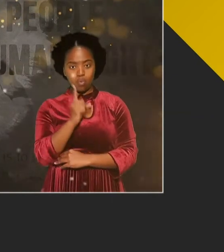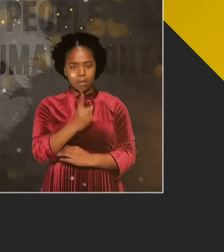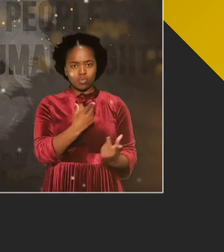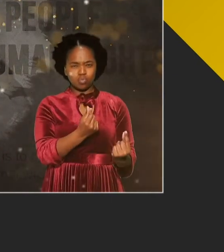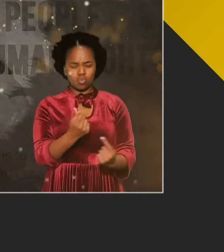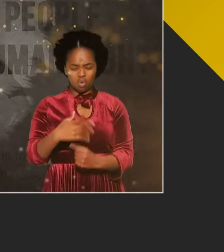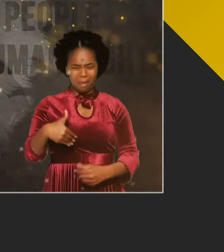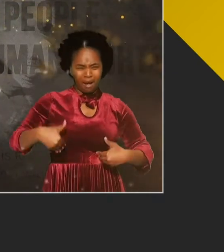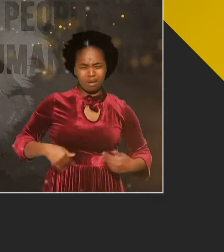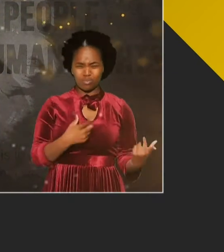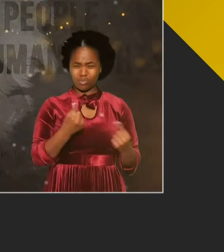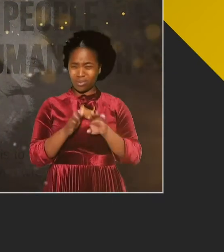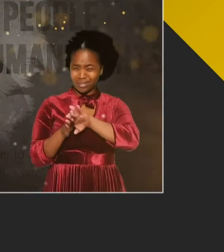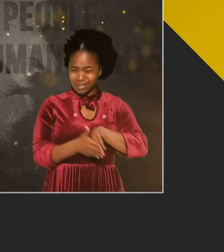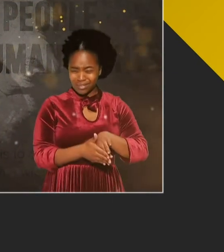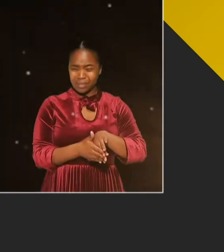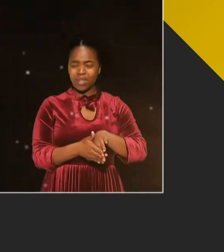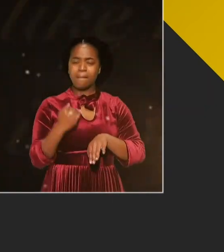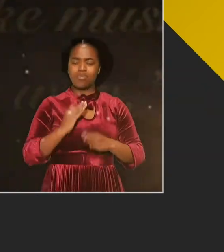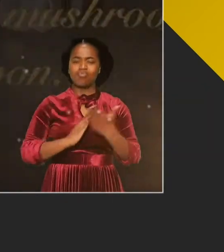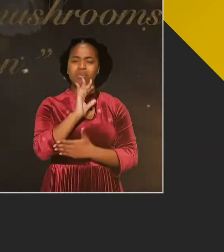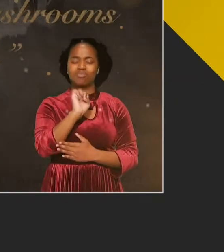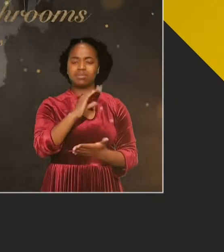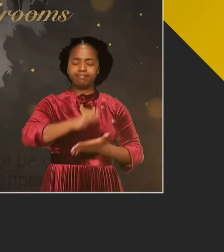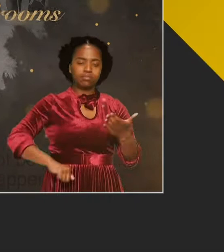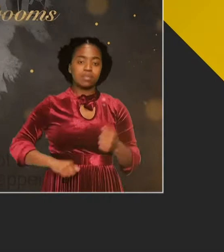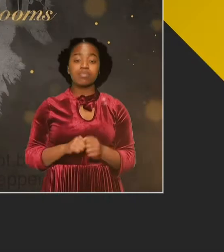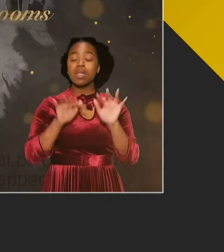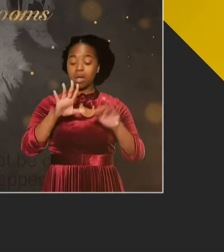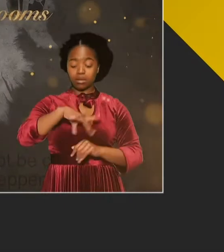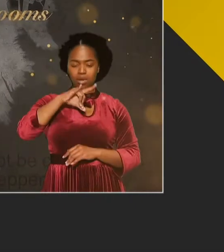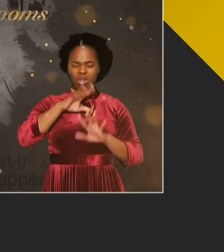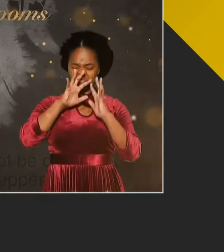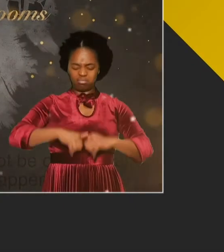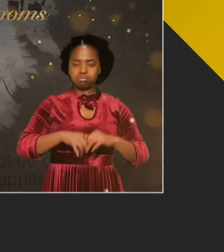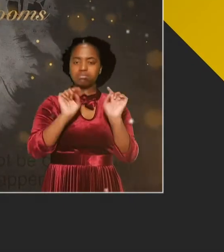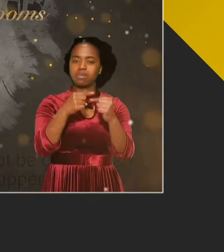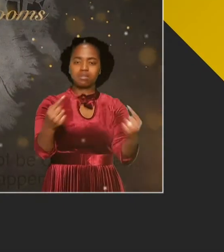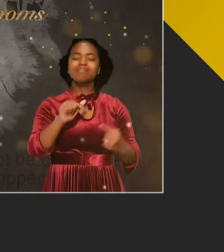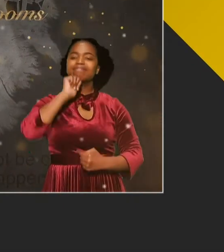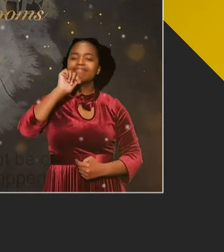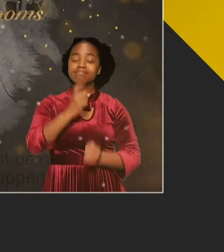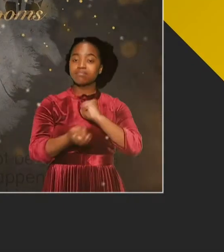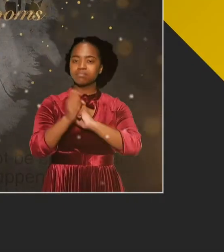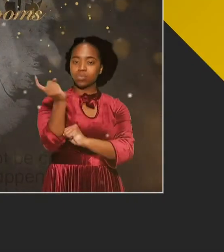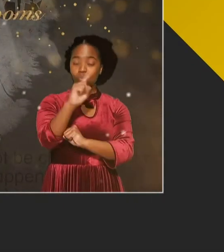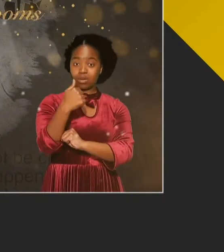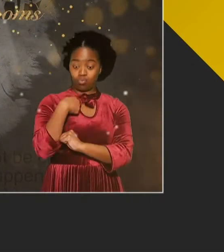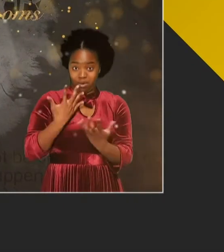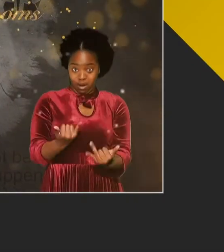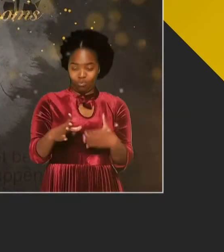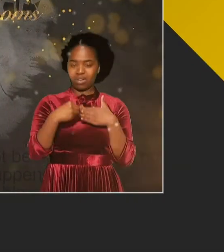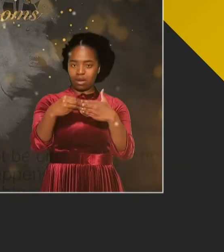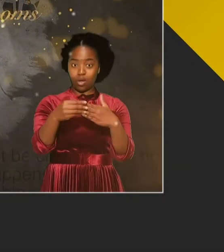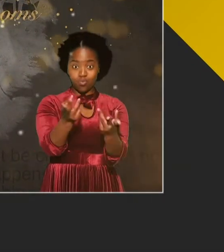hunger and deprivation is to dehumanize them. The spirit of people cannot be crushed, and no matter what happens to the present leadership,